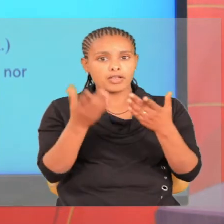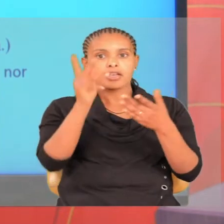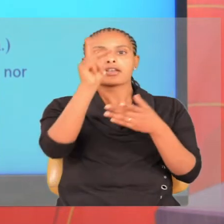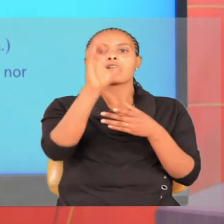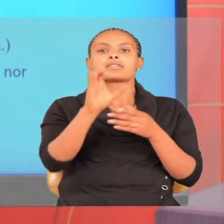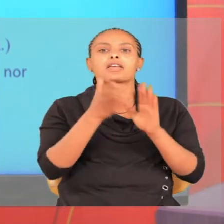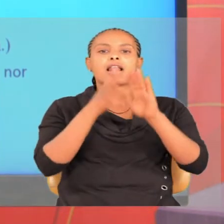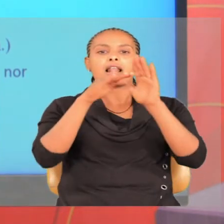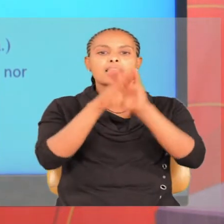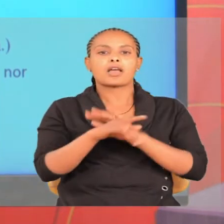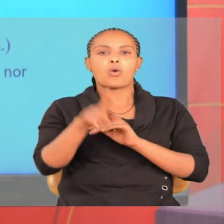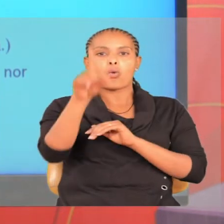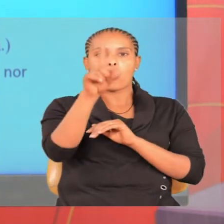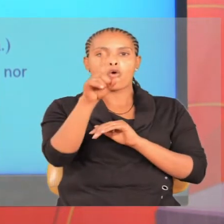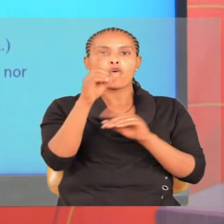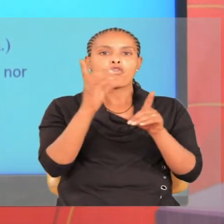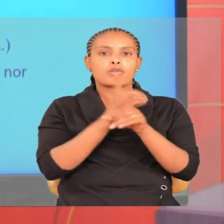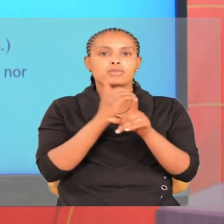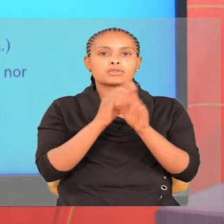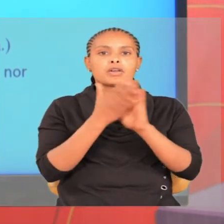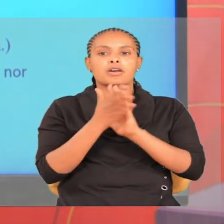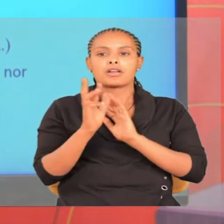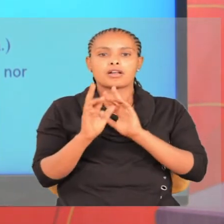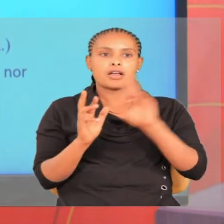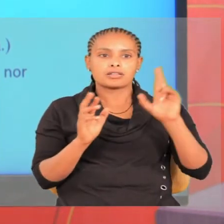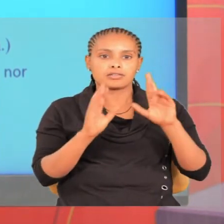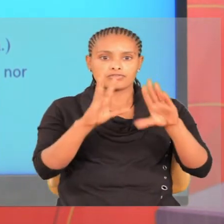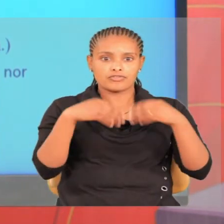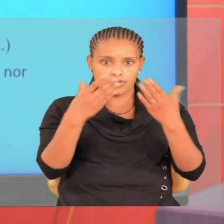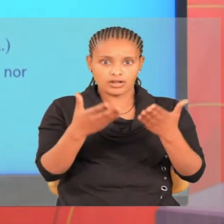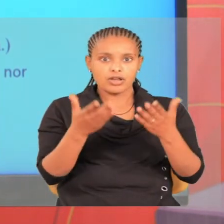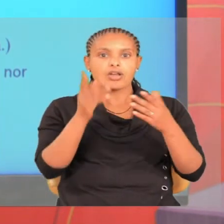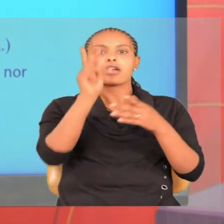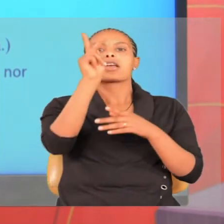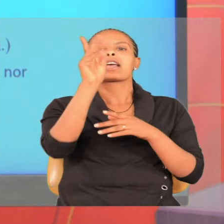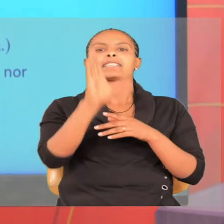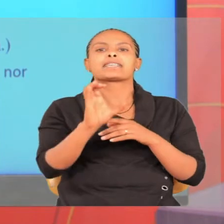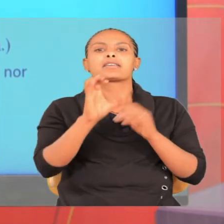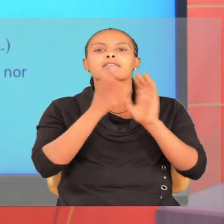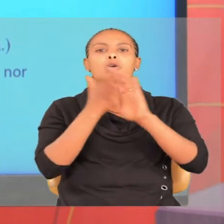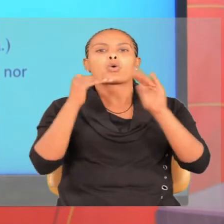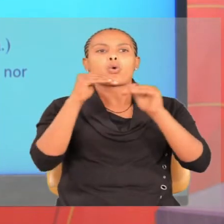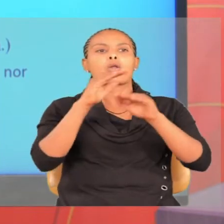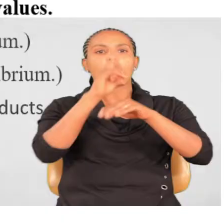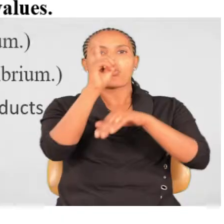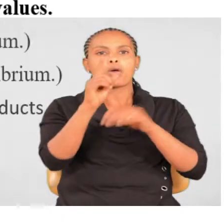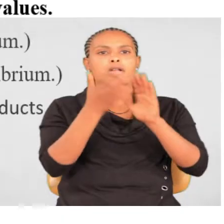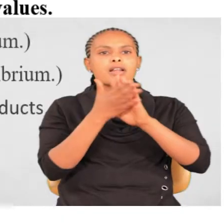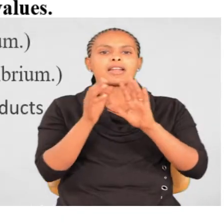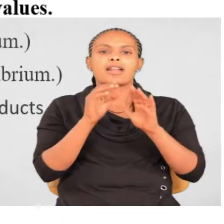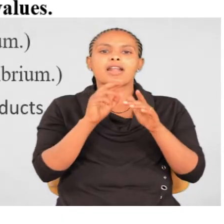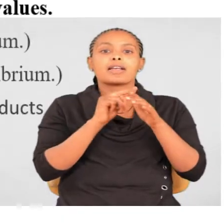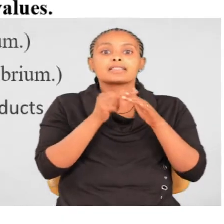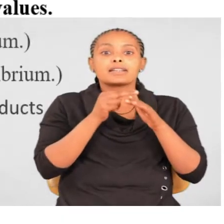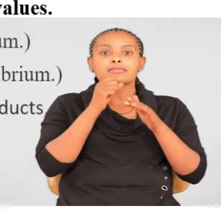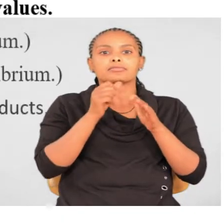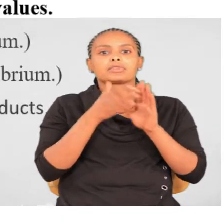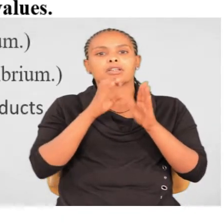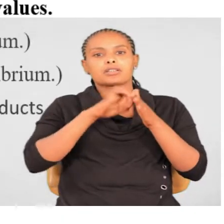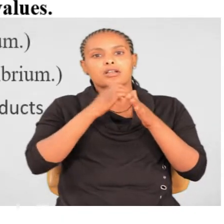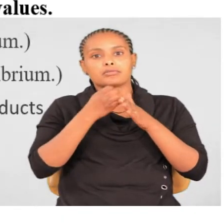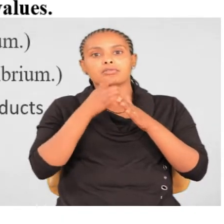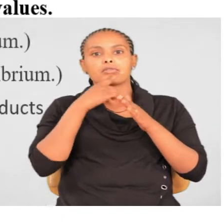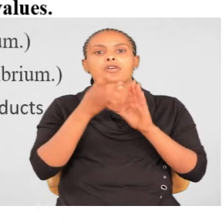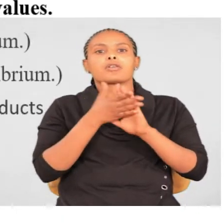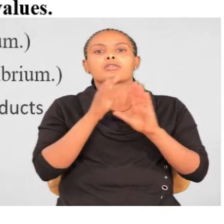Kc is less than 1, formation of reactant is favored. When Kc equal 1, neither reactant nor product